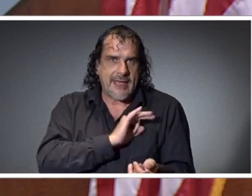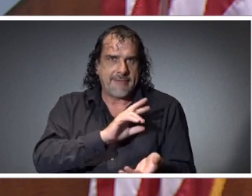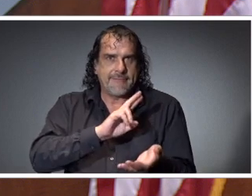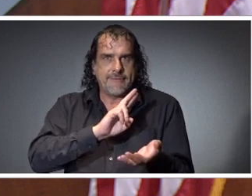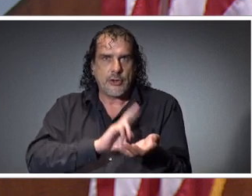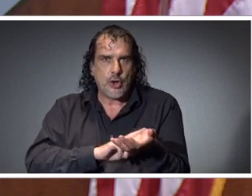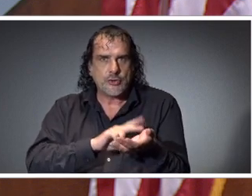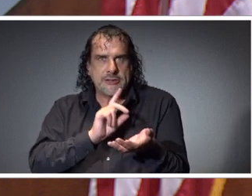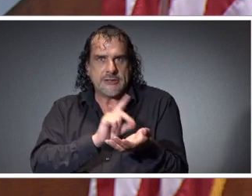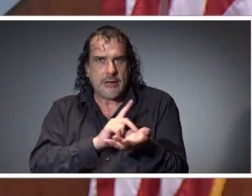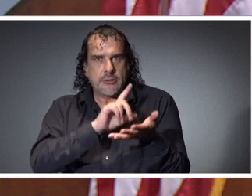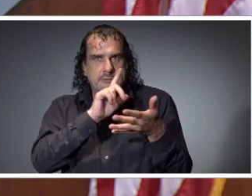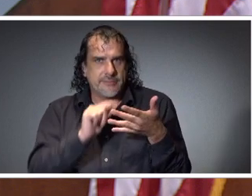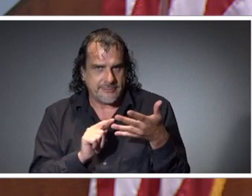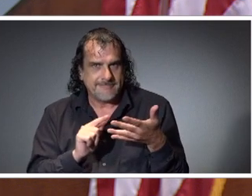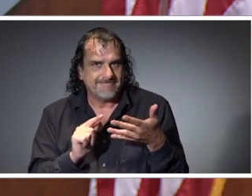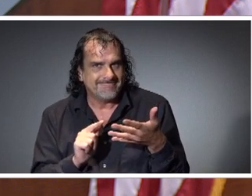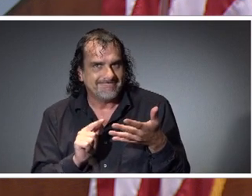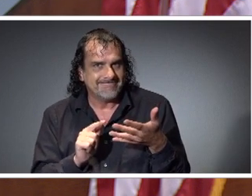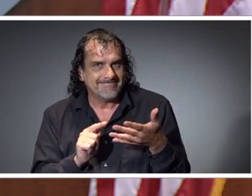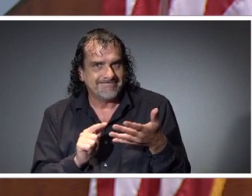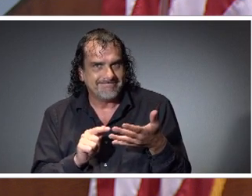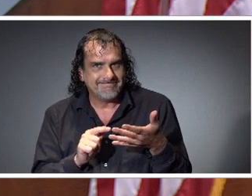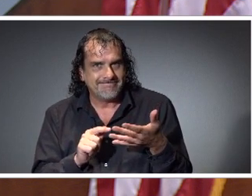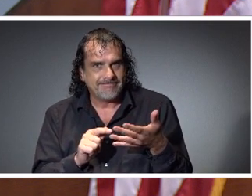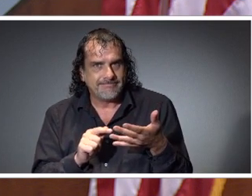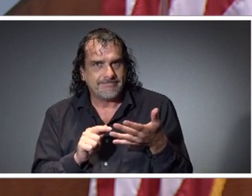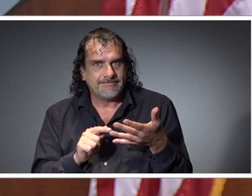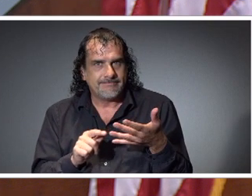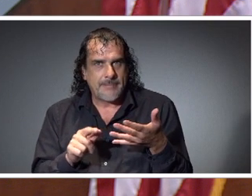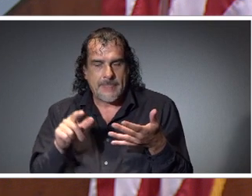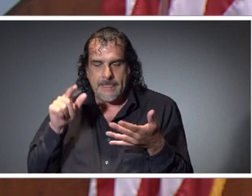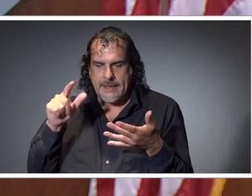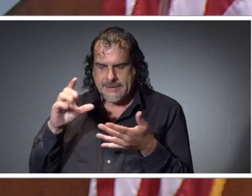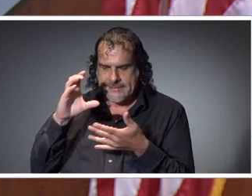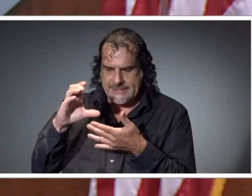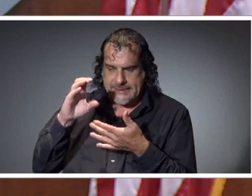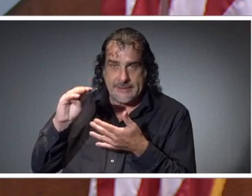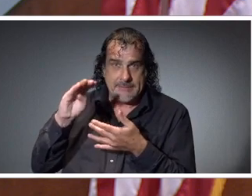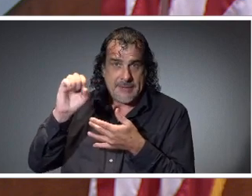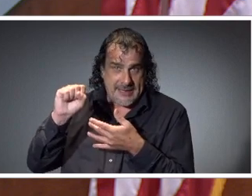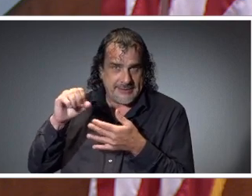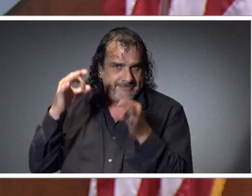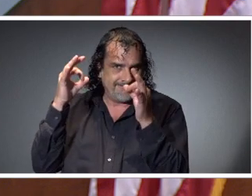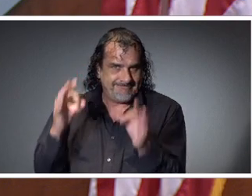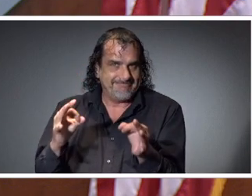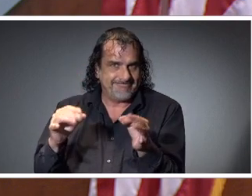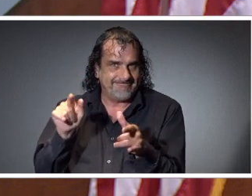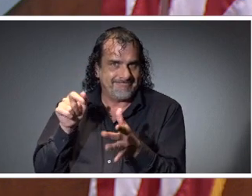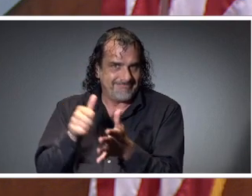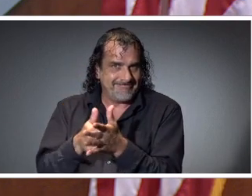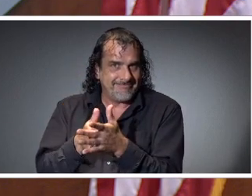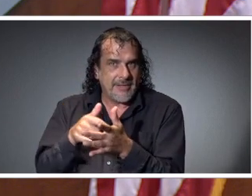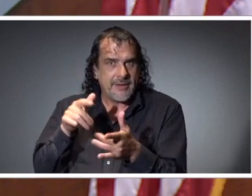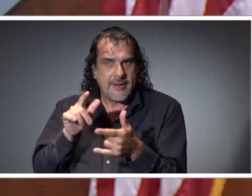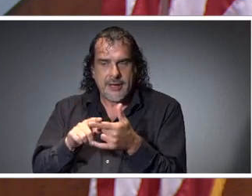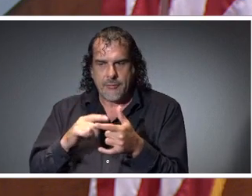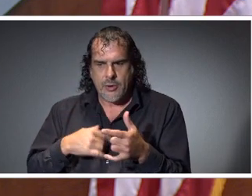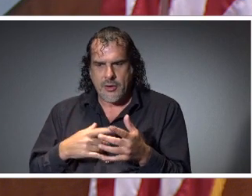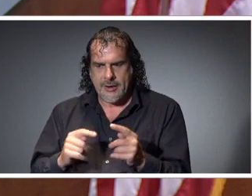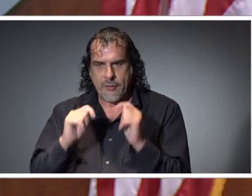employees. That's being driven by the CMS, and obviously they're going to be receiving rapid